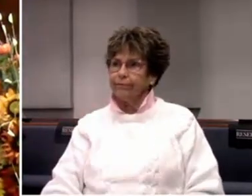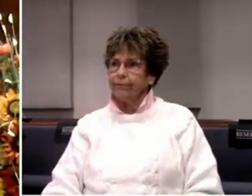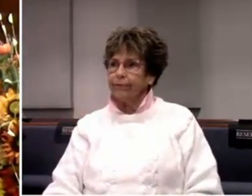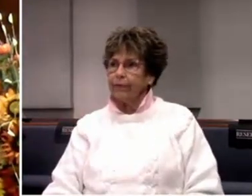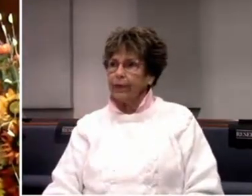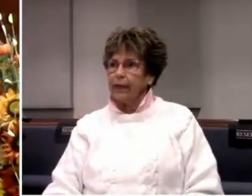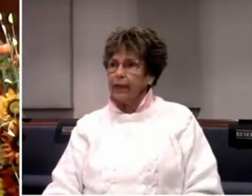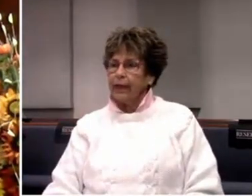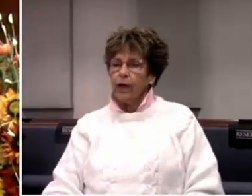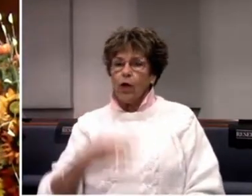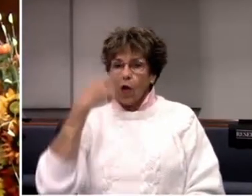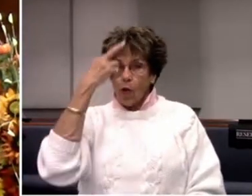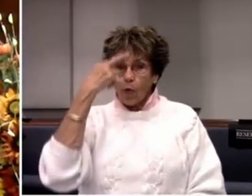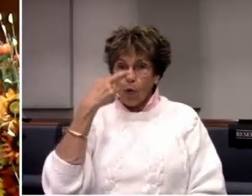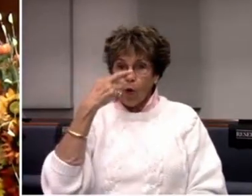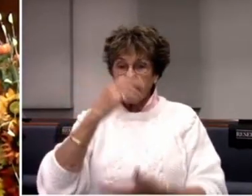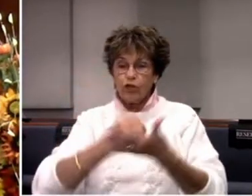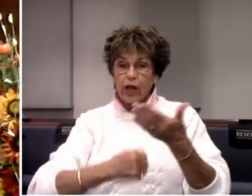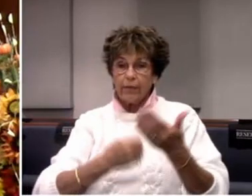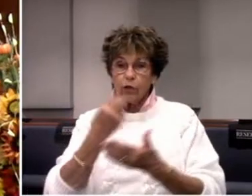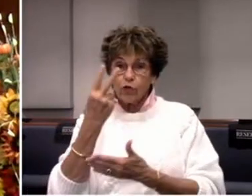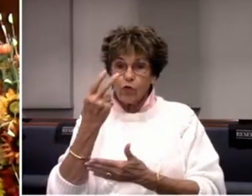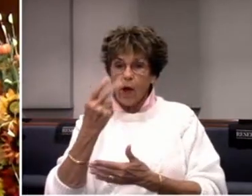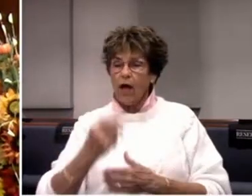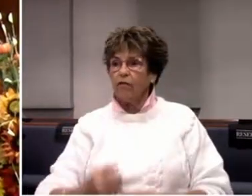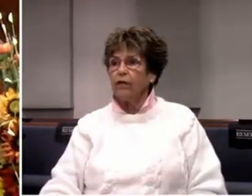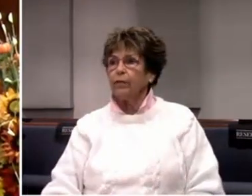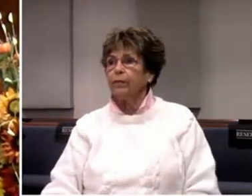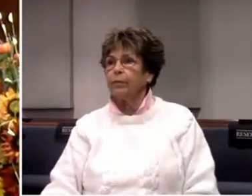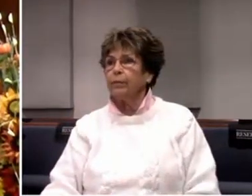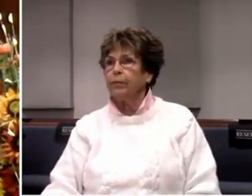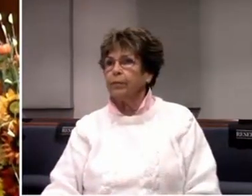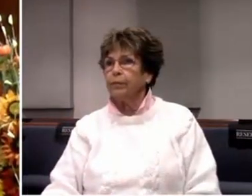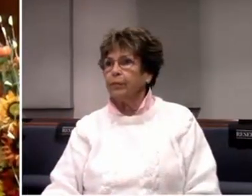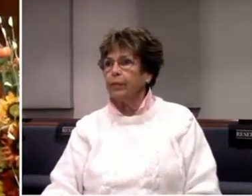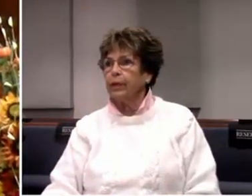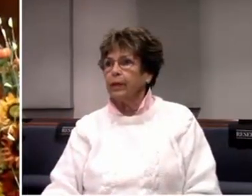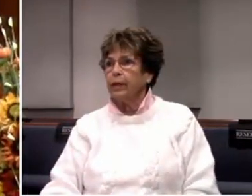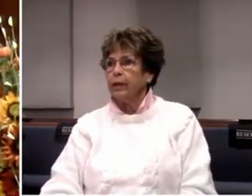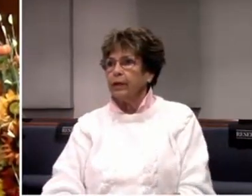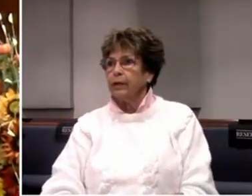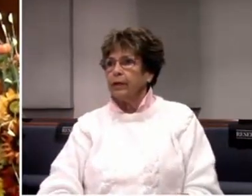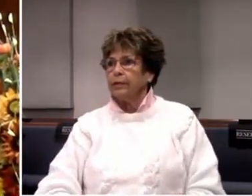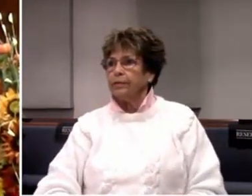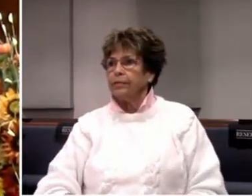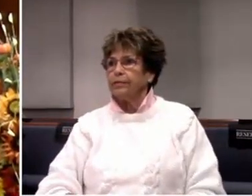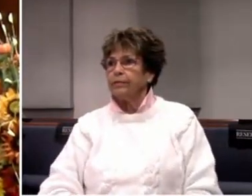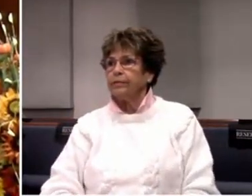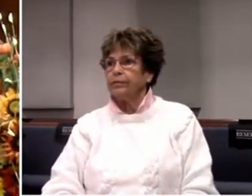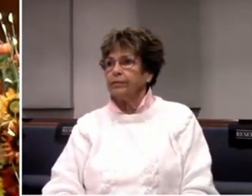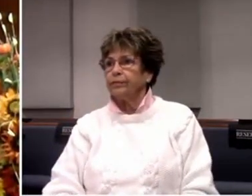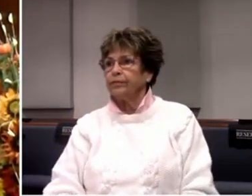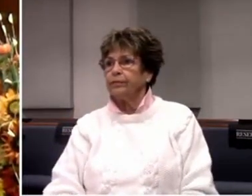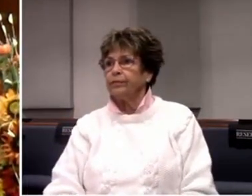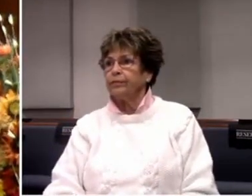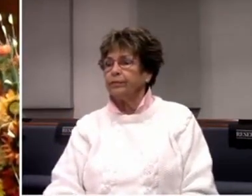Come, if you would, to Romans chapter 12, please. We won't go back to Matthew 5. We're done